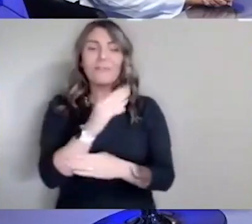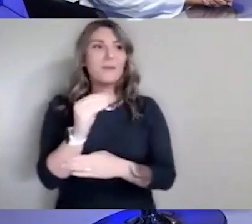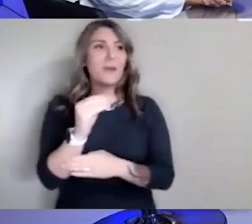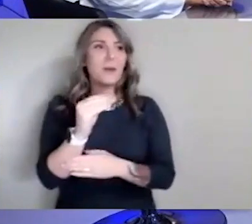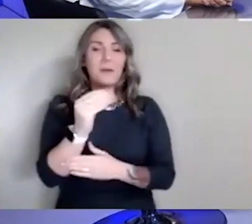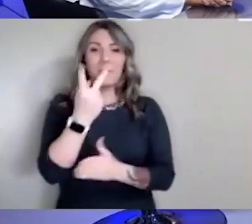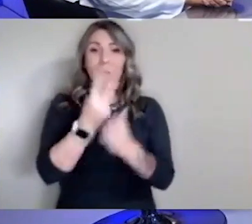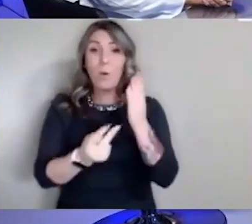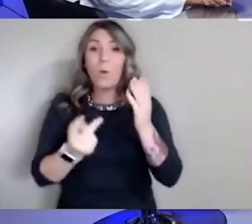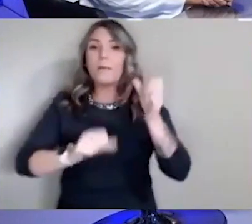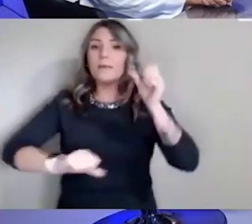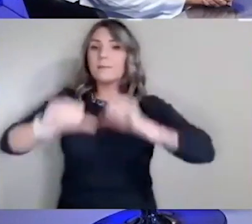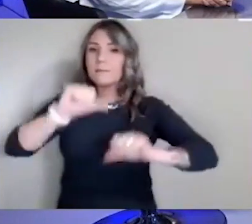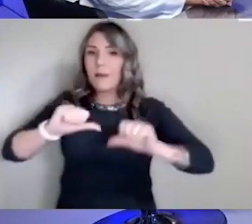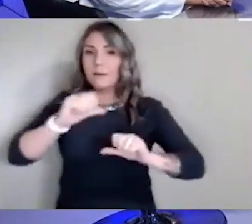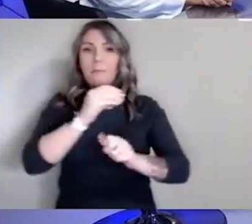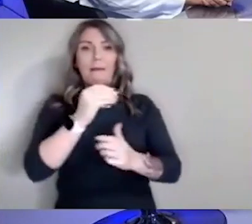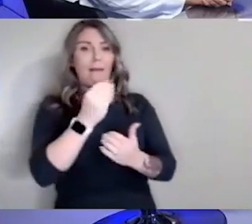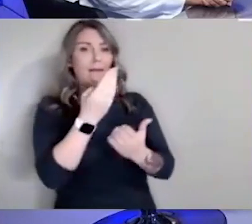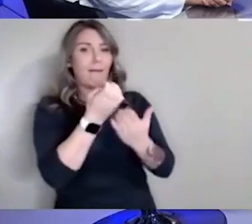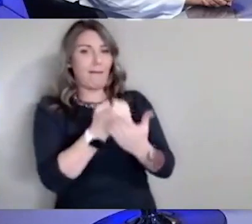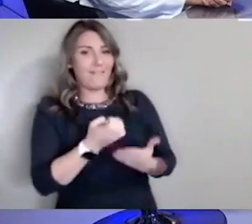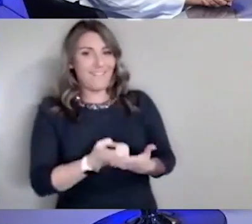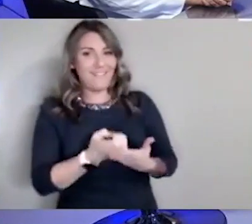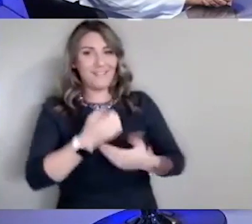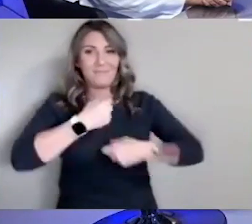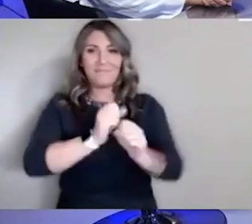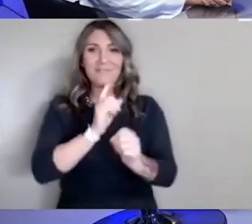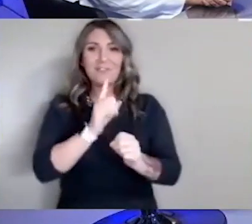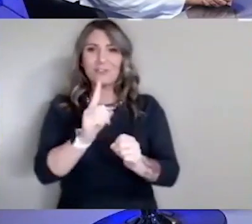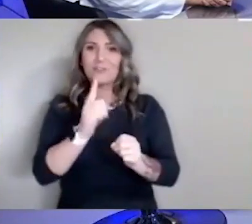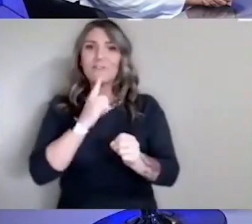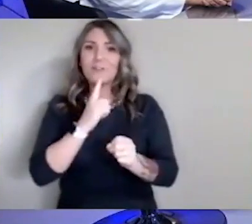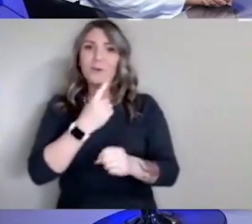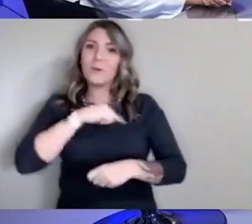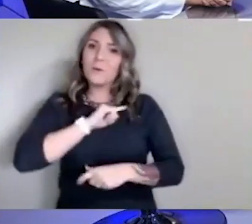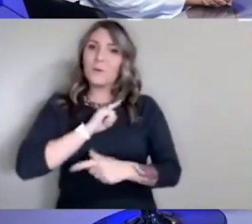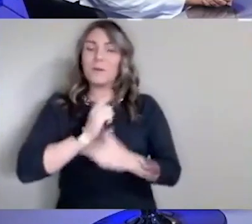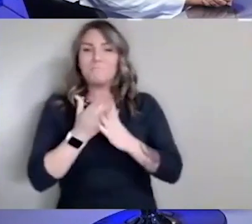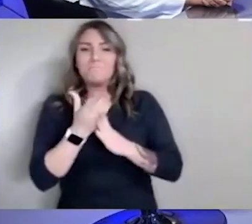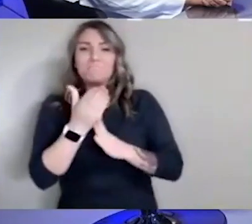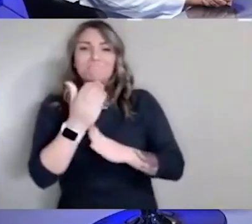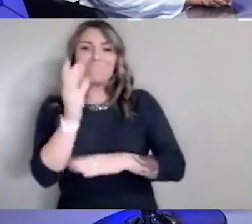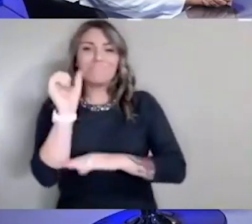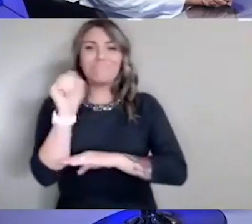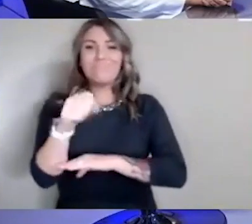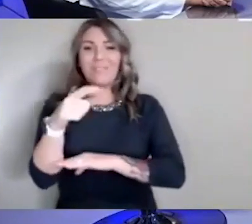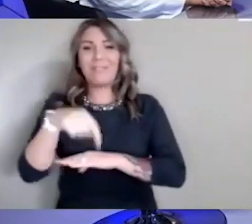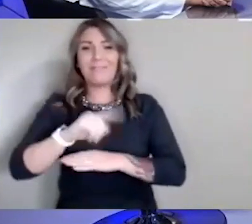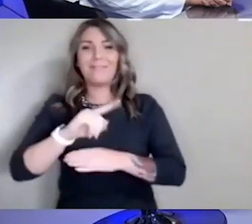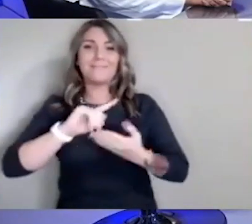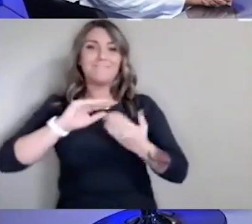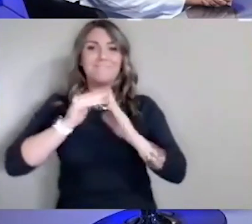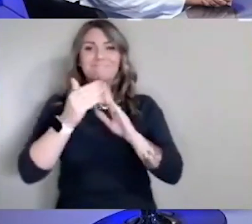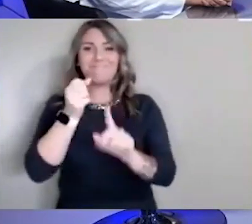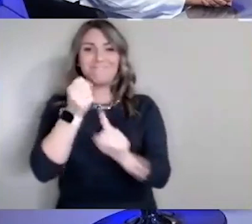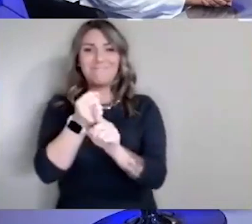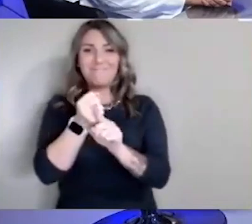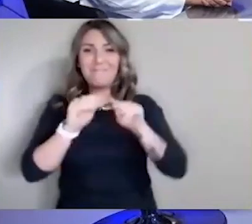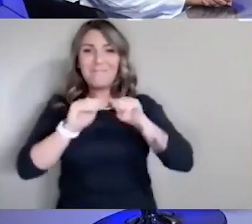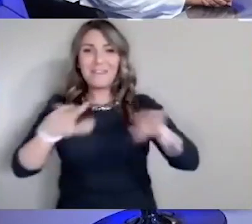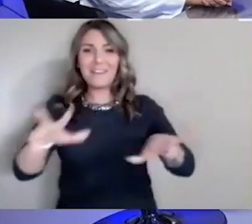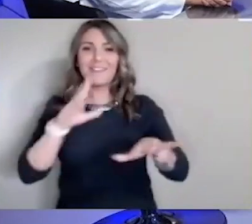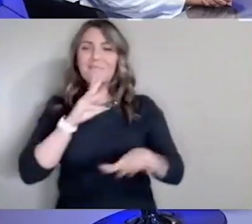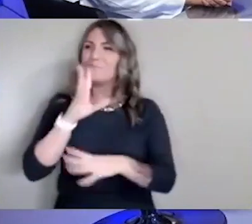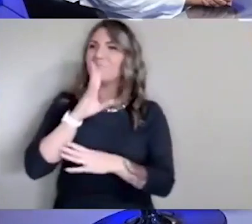and the economy of trying to make sure we've got through this pandemic. Thank you for that great leadership, and we're going to talk to you a lot about that in just a moment. Thank you. And